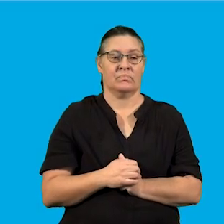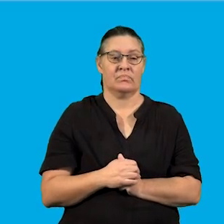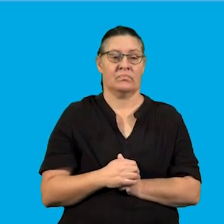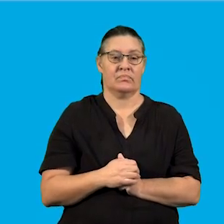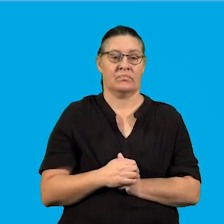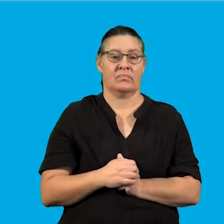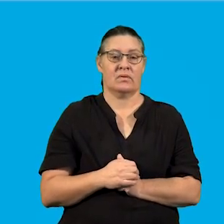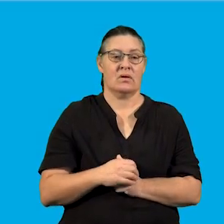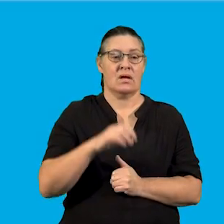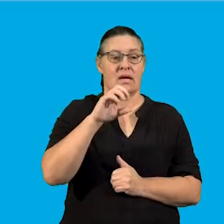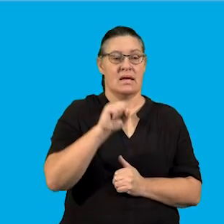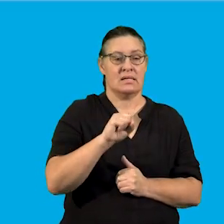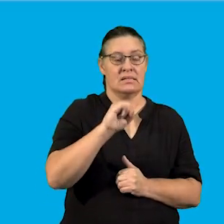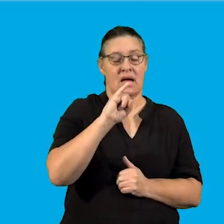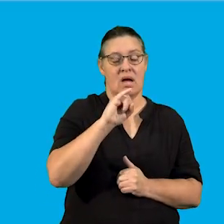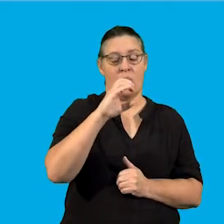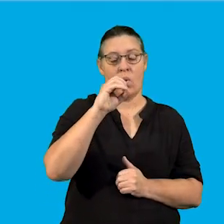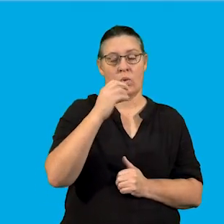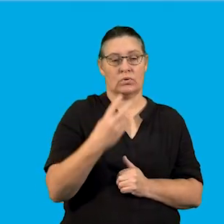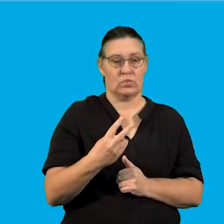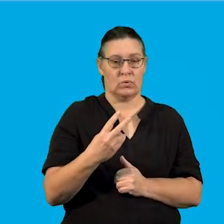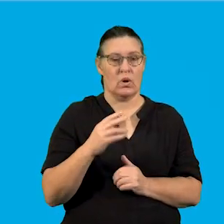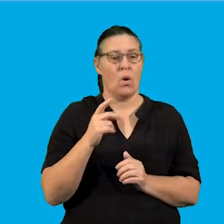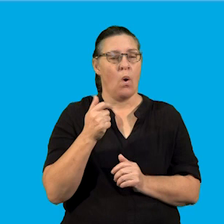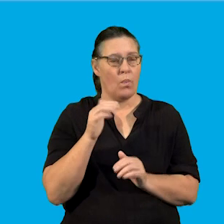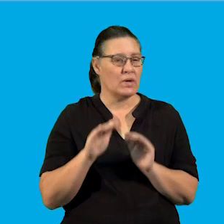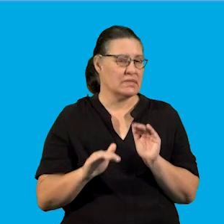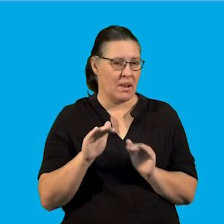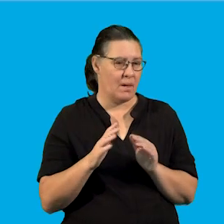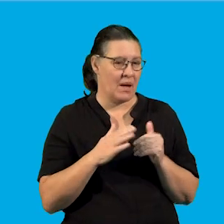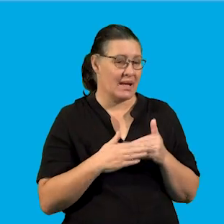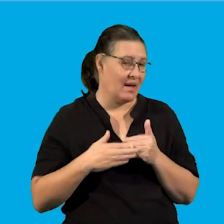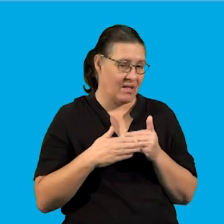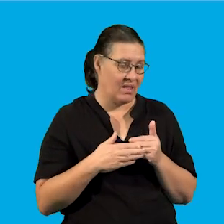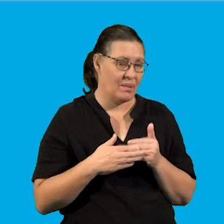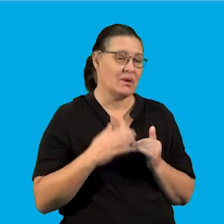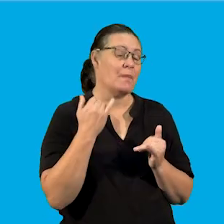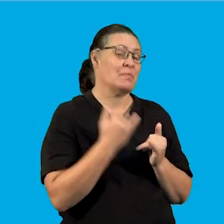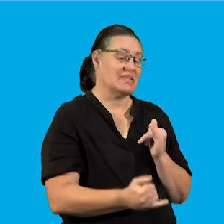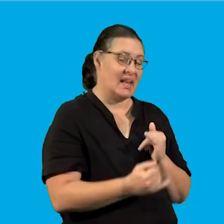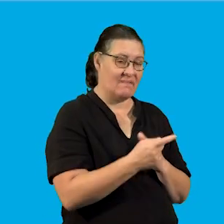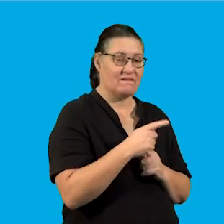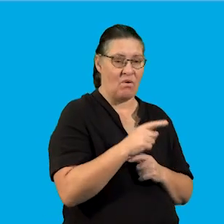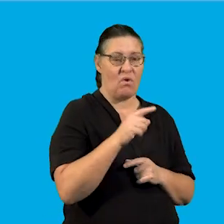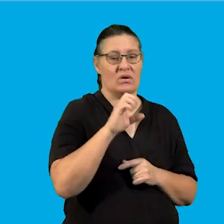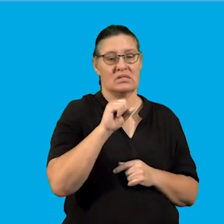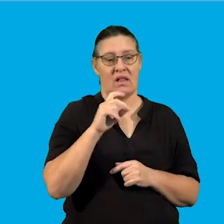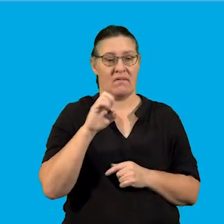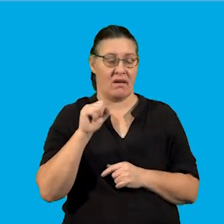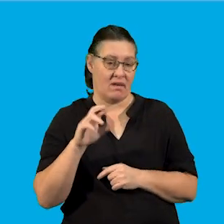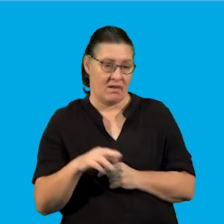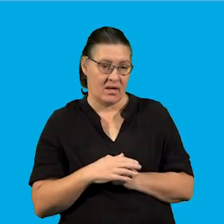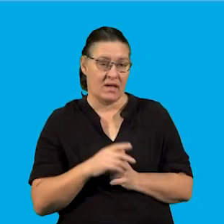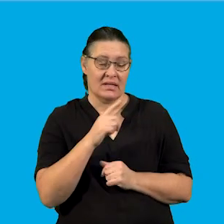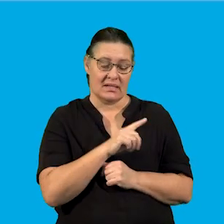our next one, we have SiO2. It's almost similar. The difference, remember, if you're not careful, you might mistaken this for the